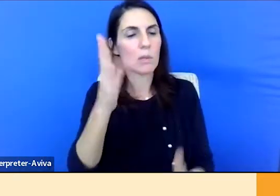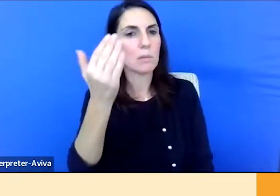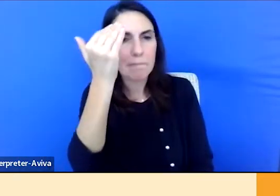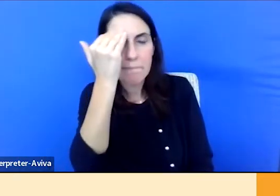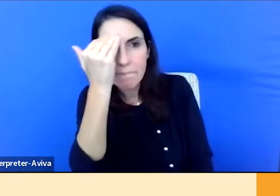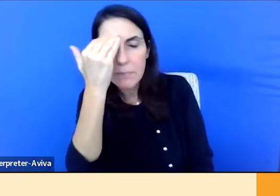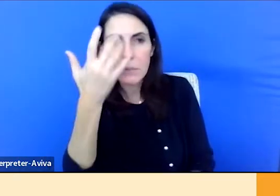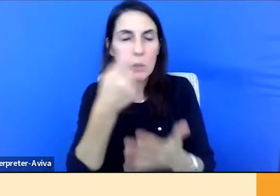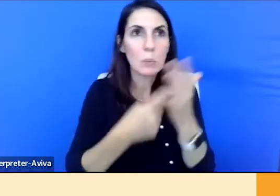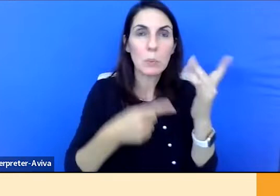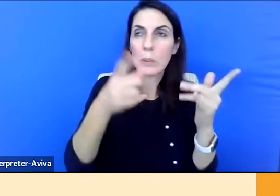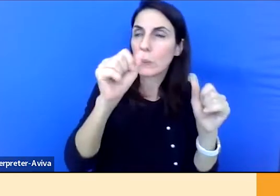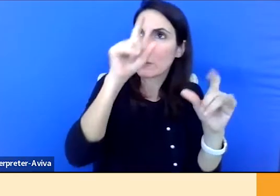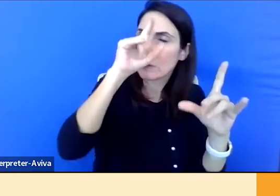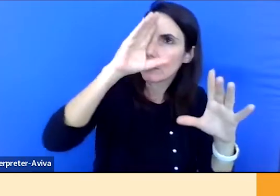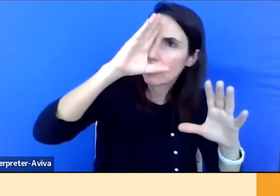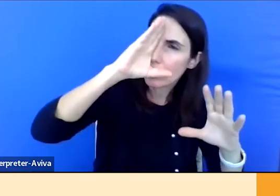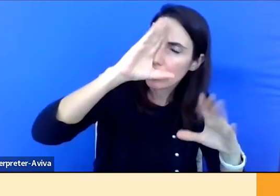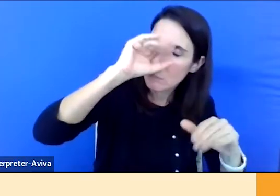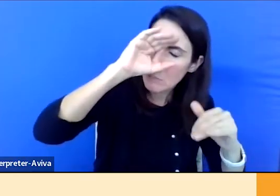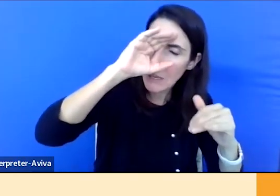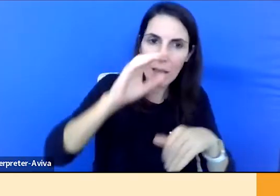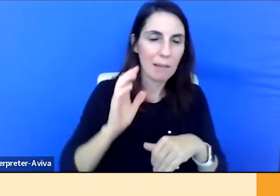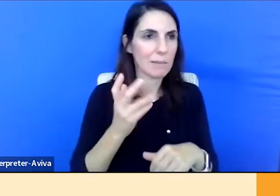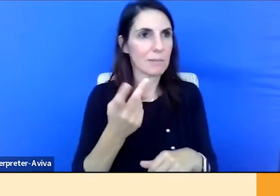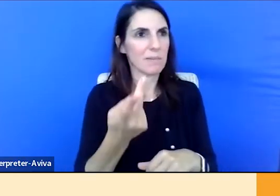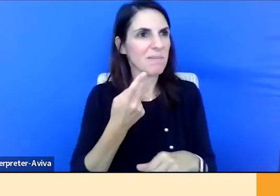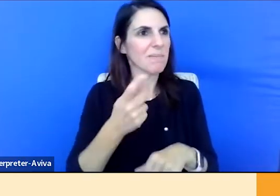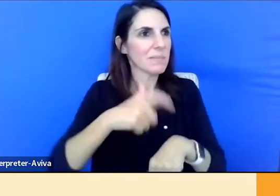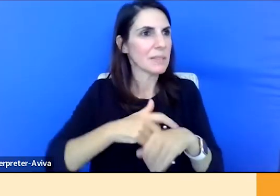what you can expect in our time together.